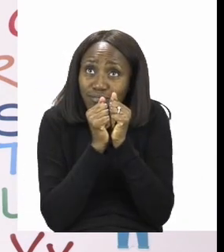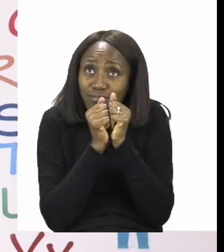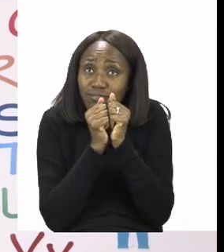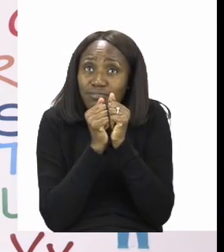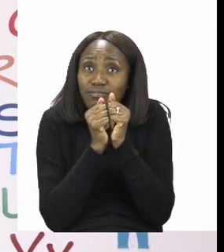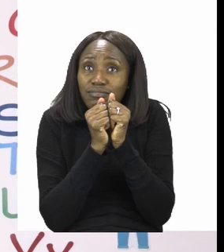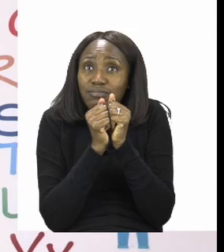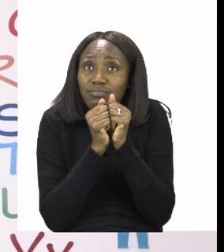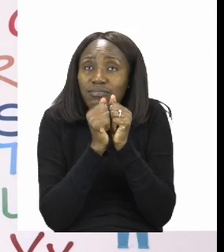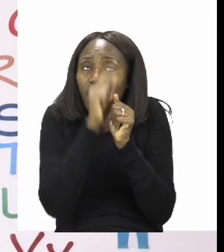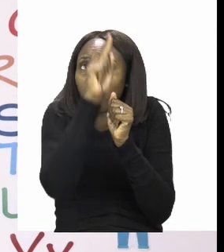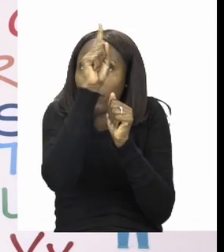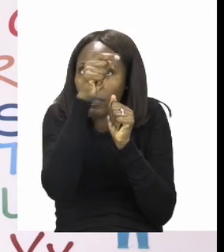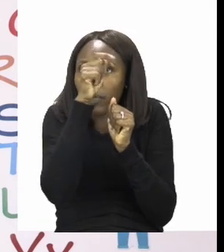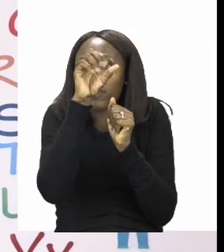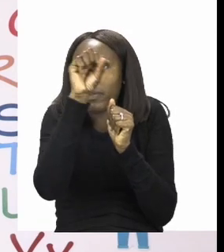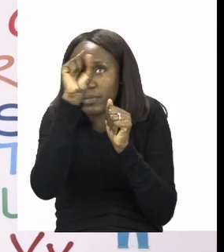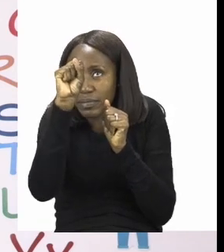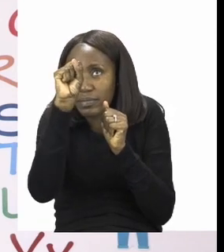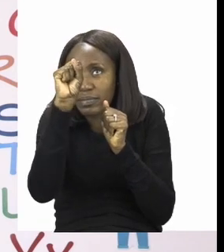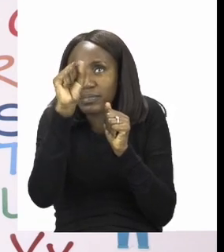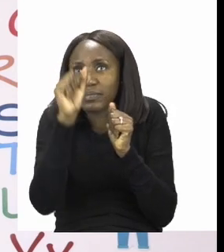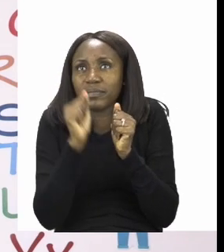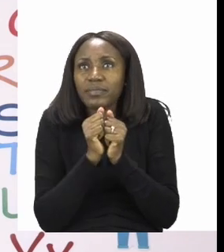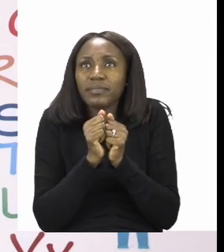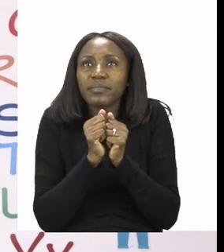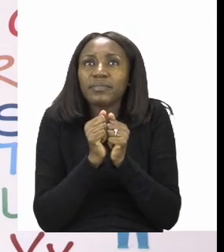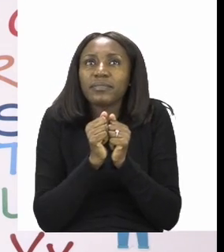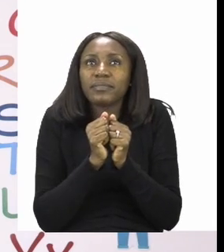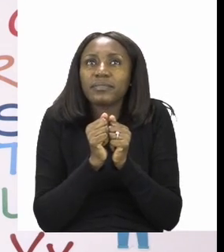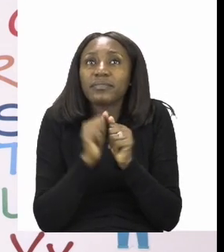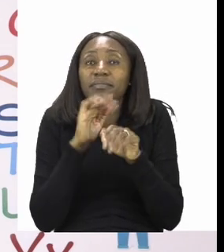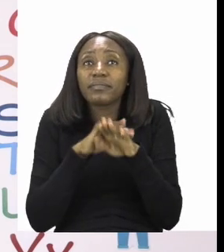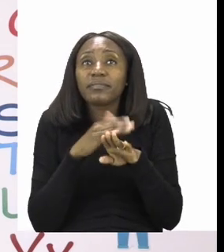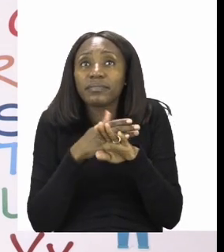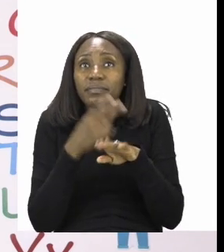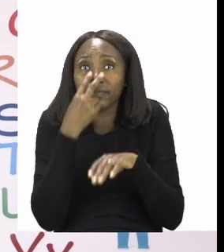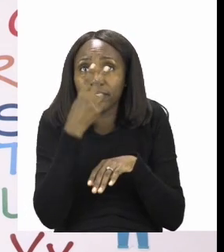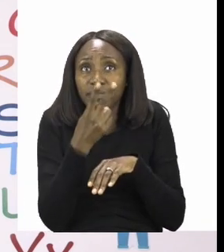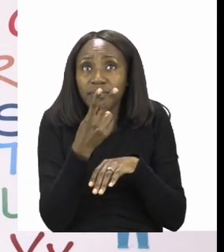in front or behind someone's name, like we have done here,